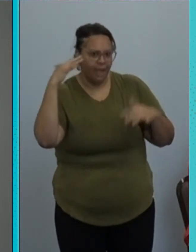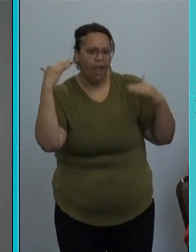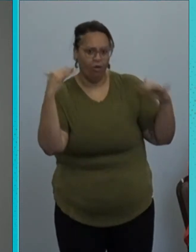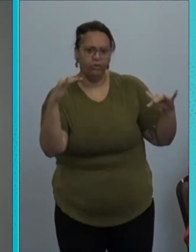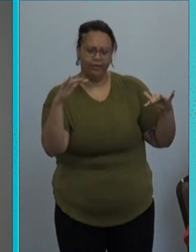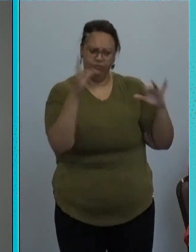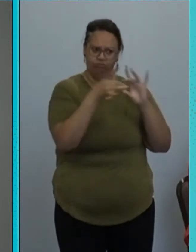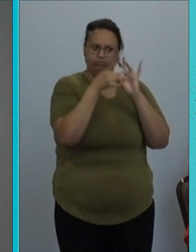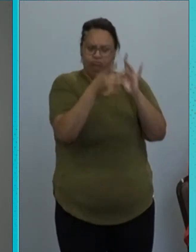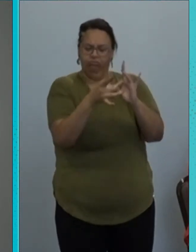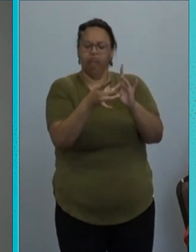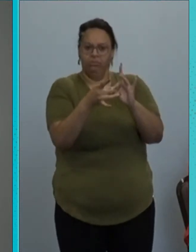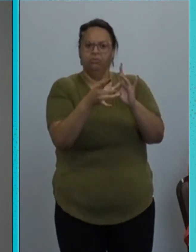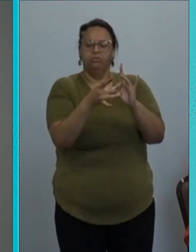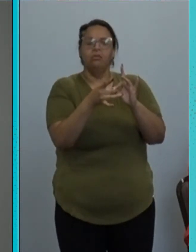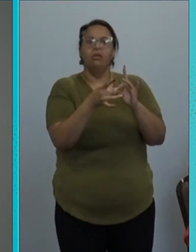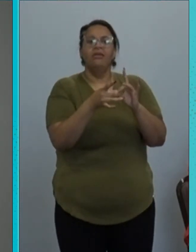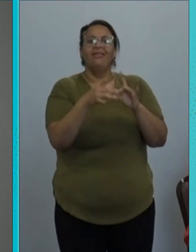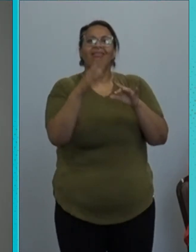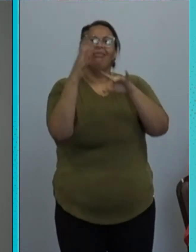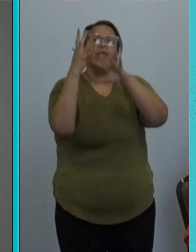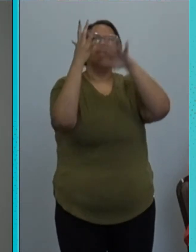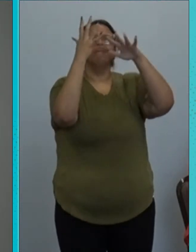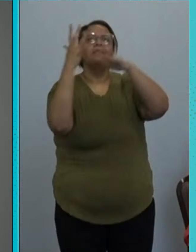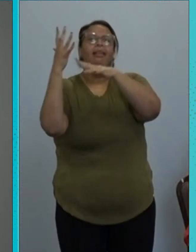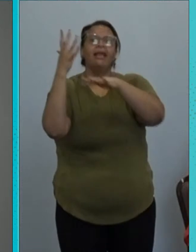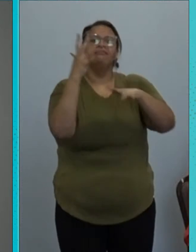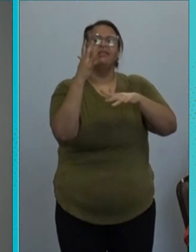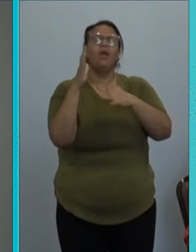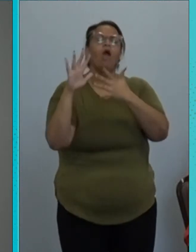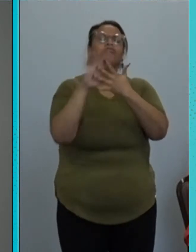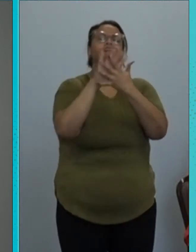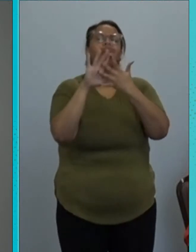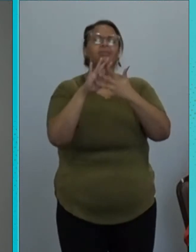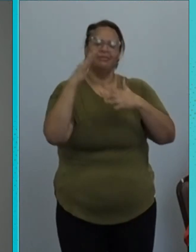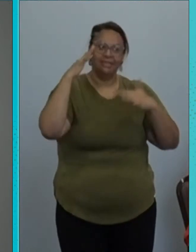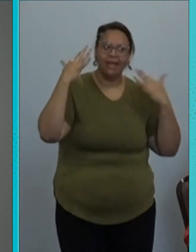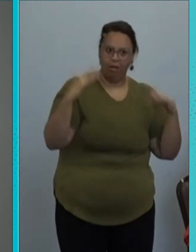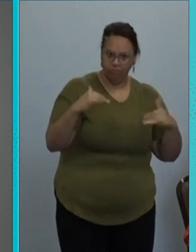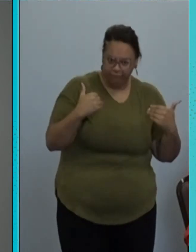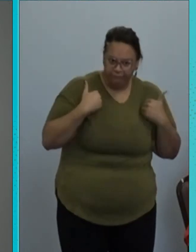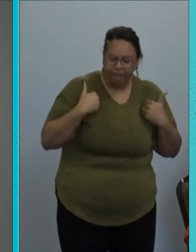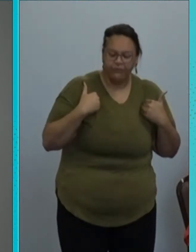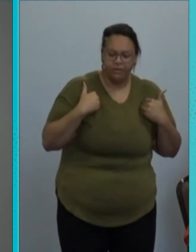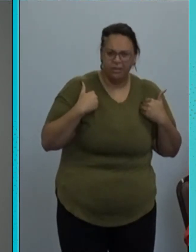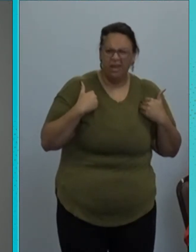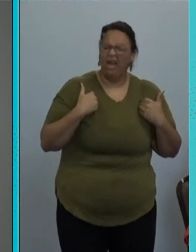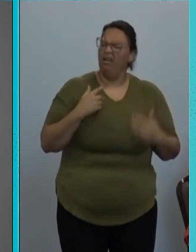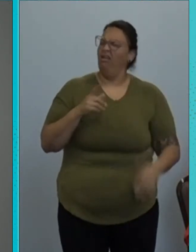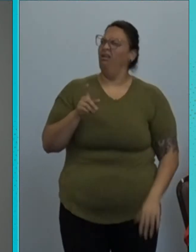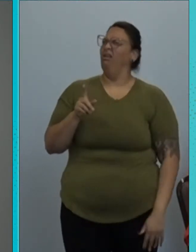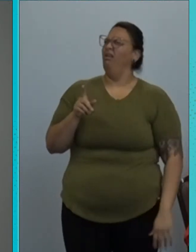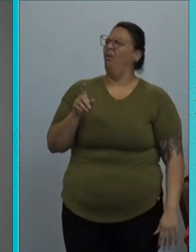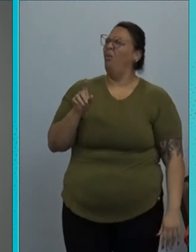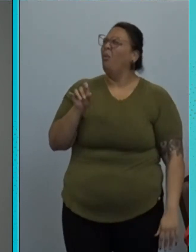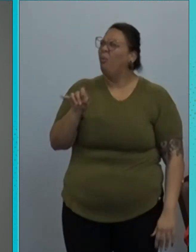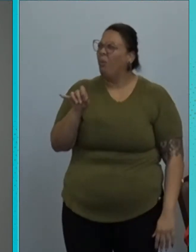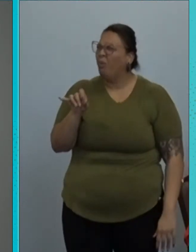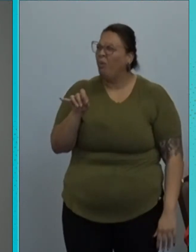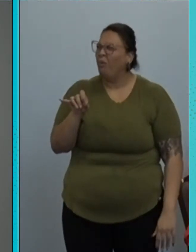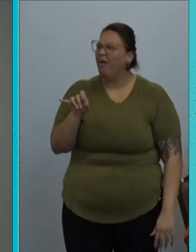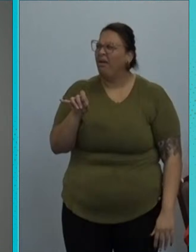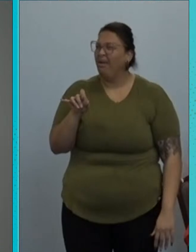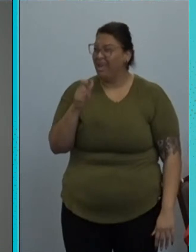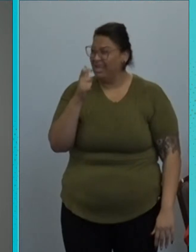the leaves make when they touch each other. And so Keith said, oh,